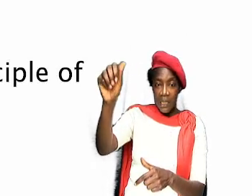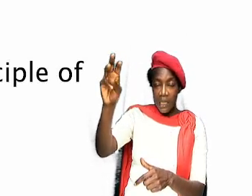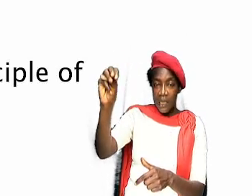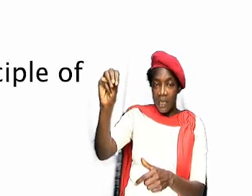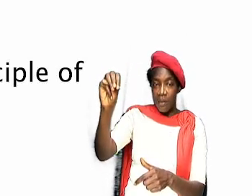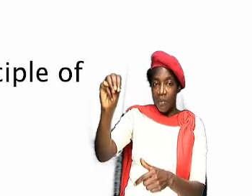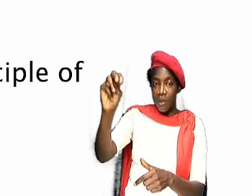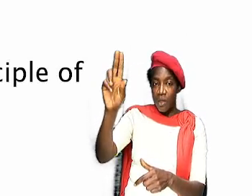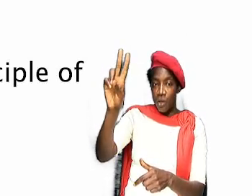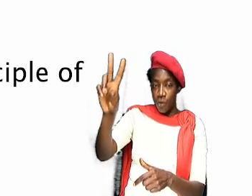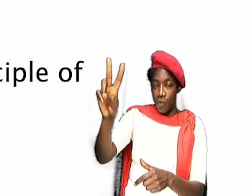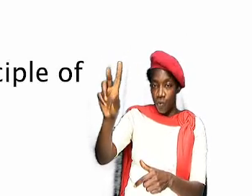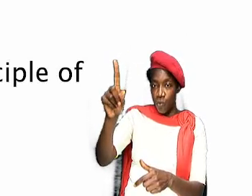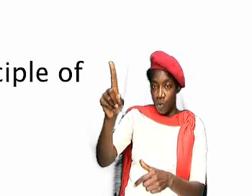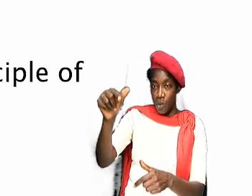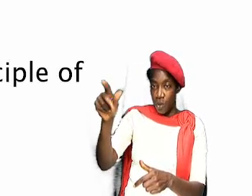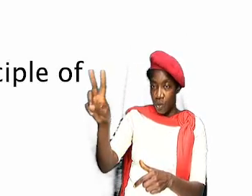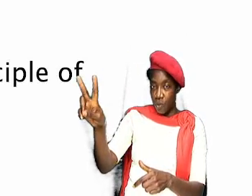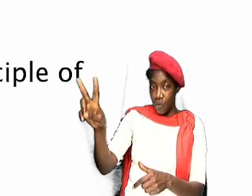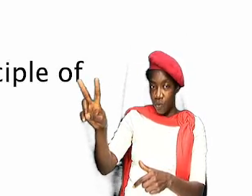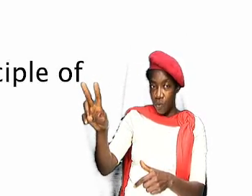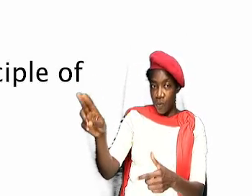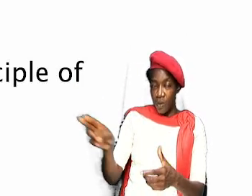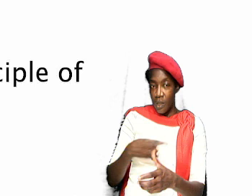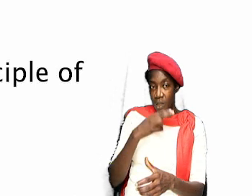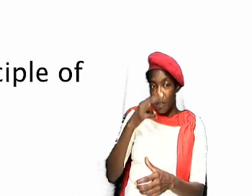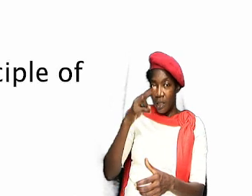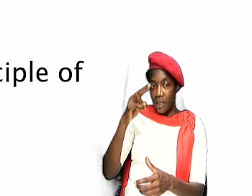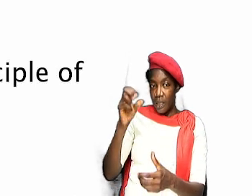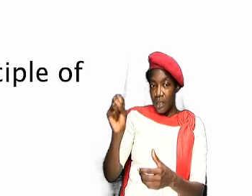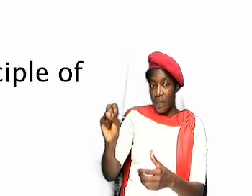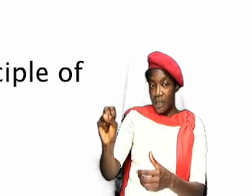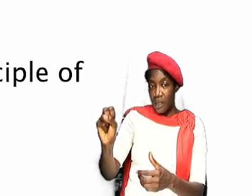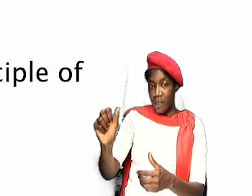5, 17 to 19.